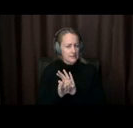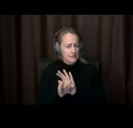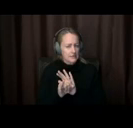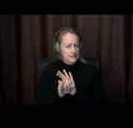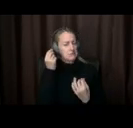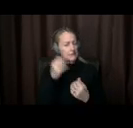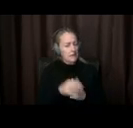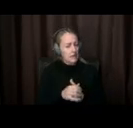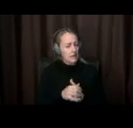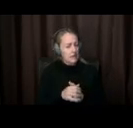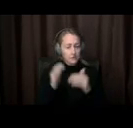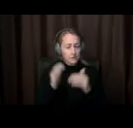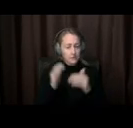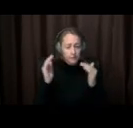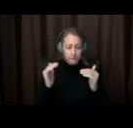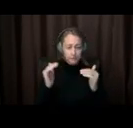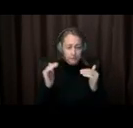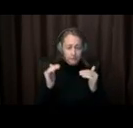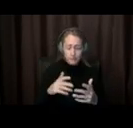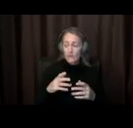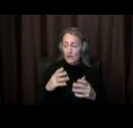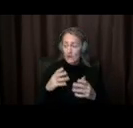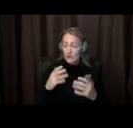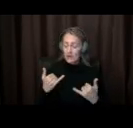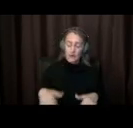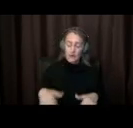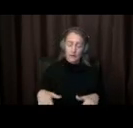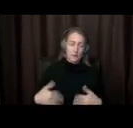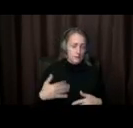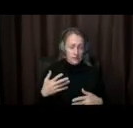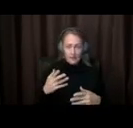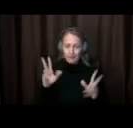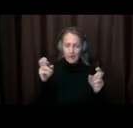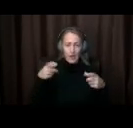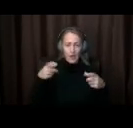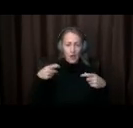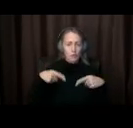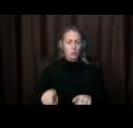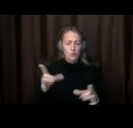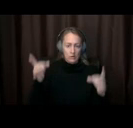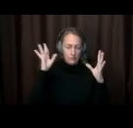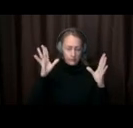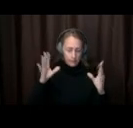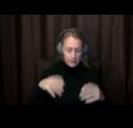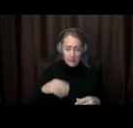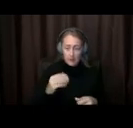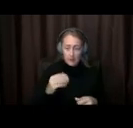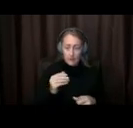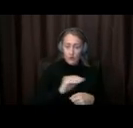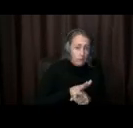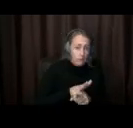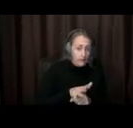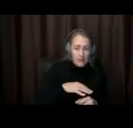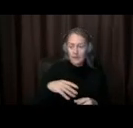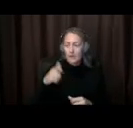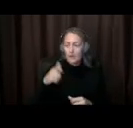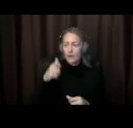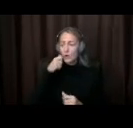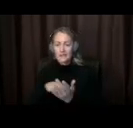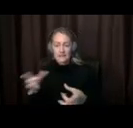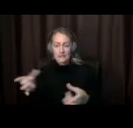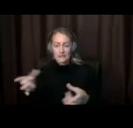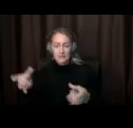through the school year, as we are enduring, a dual pandemic, right? We're thinking about COVID-19. We're thinking about the racism crisis in